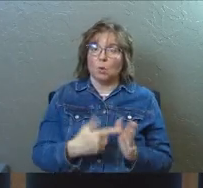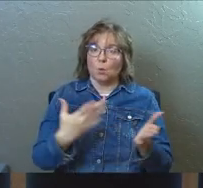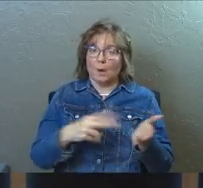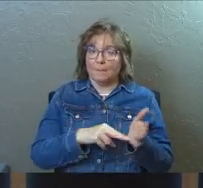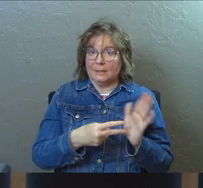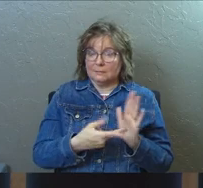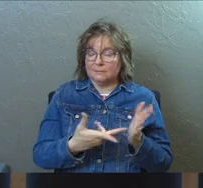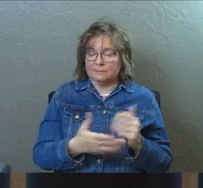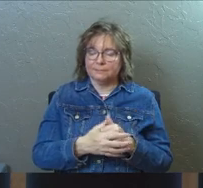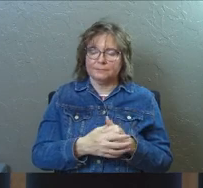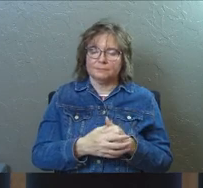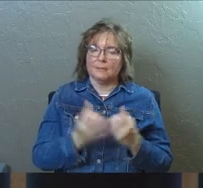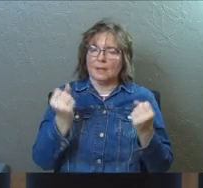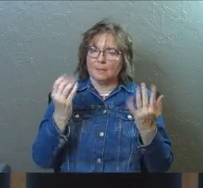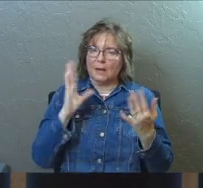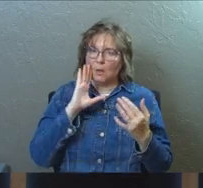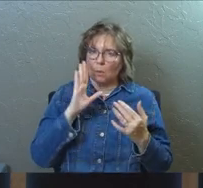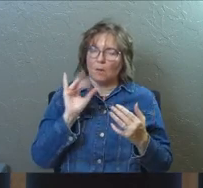many of you are going to get that.